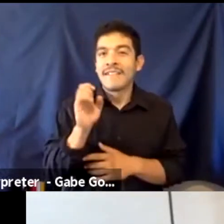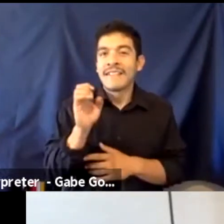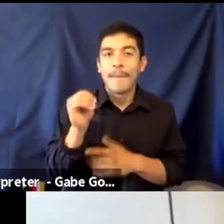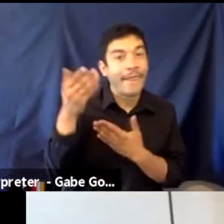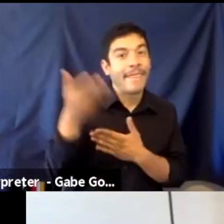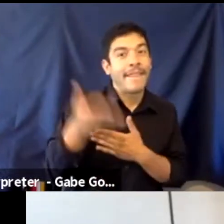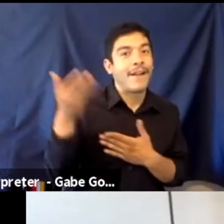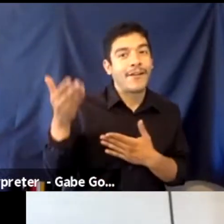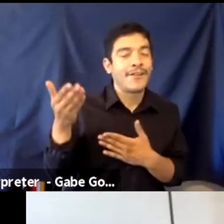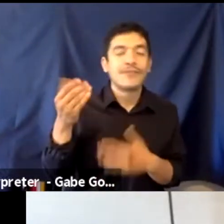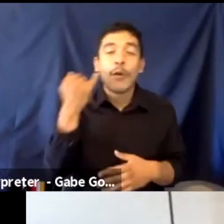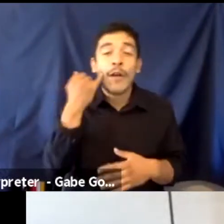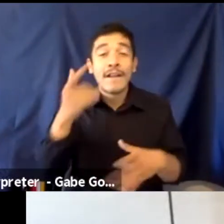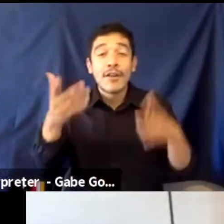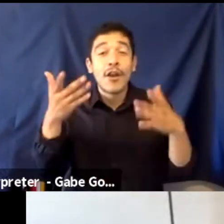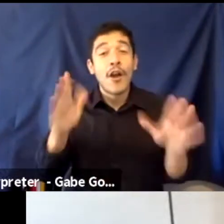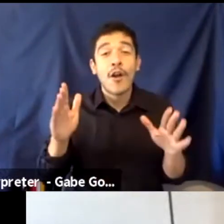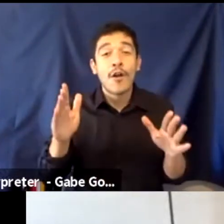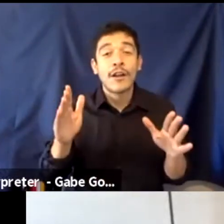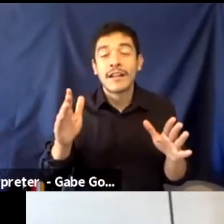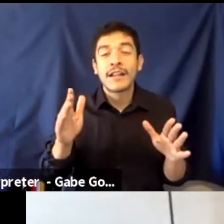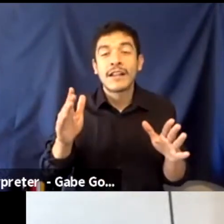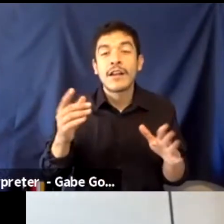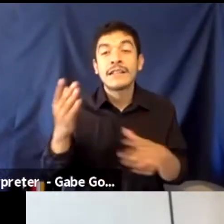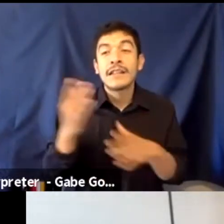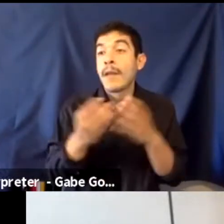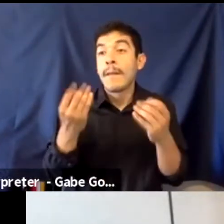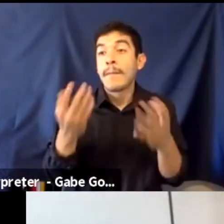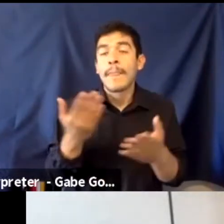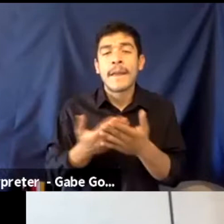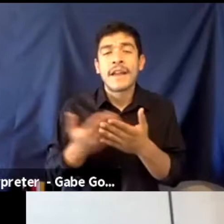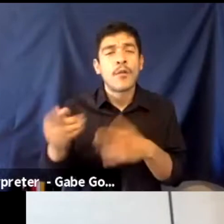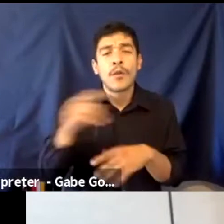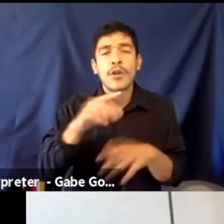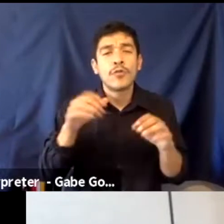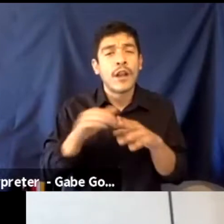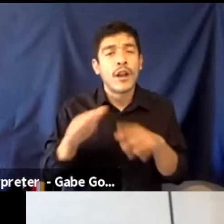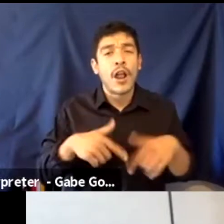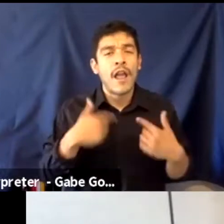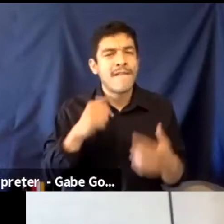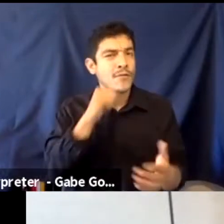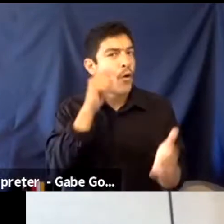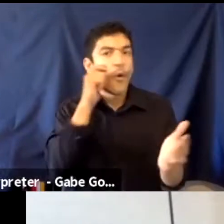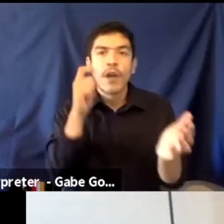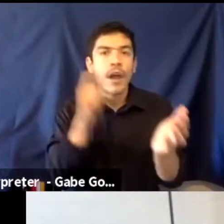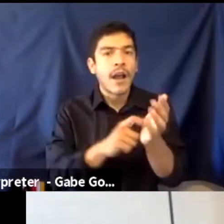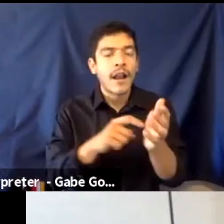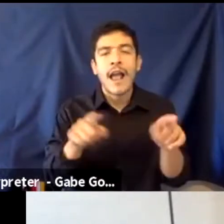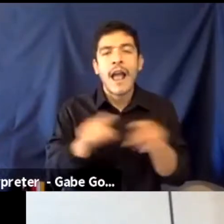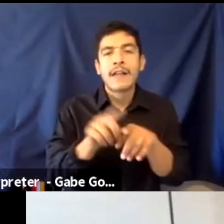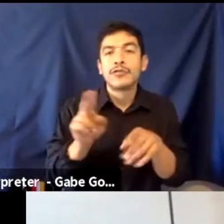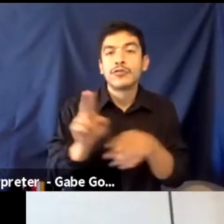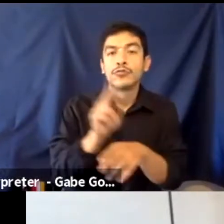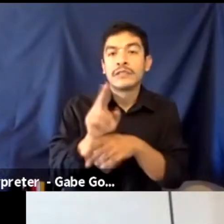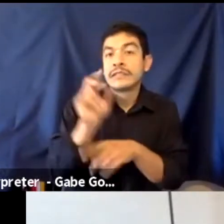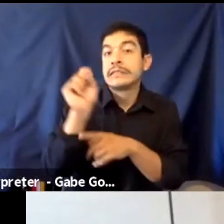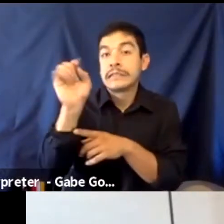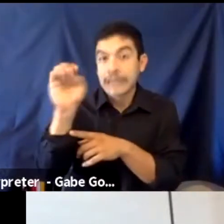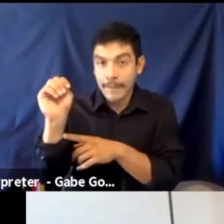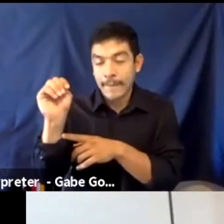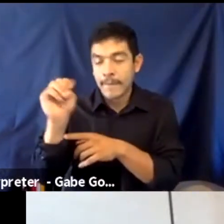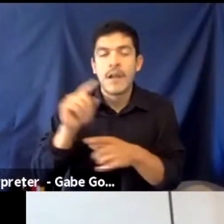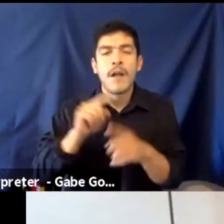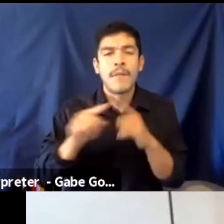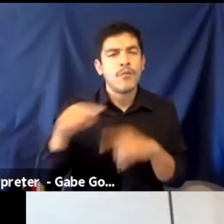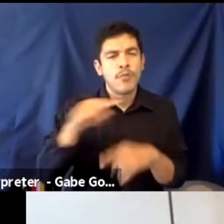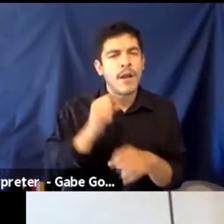are already, so much of what we're already doing in our lives, we don't recognize as as using STEM. And we really want to